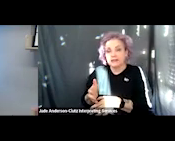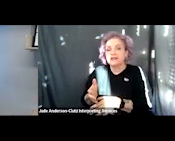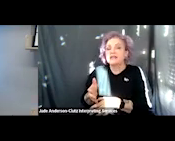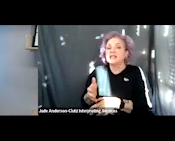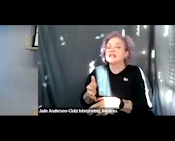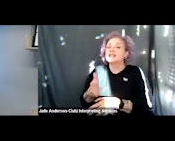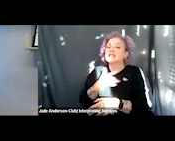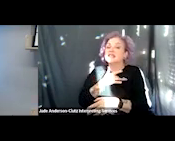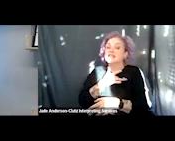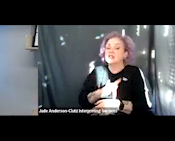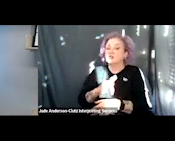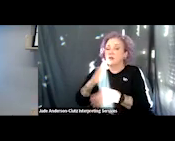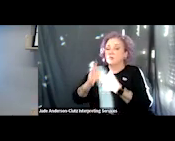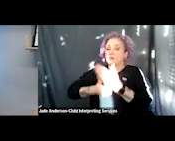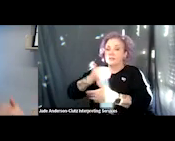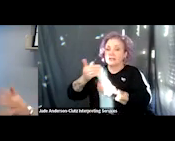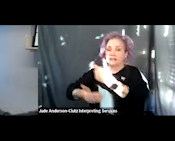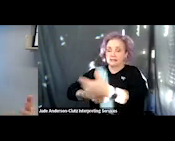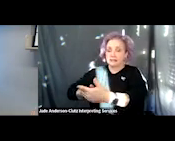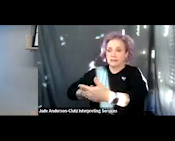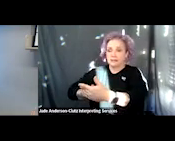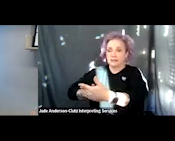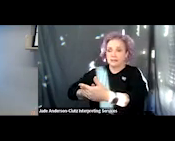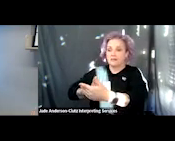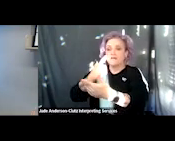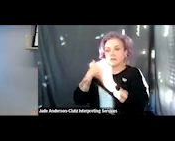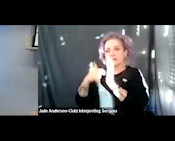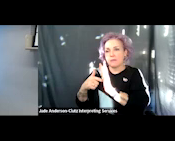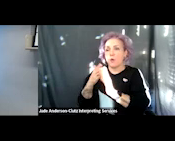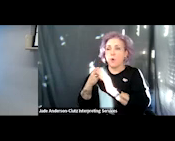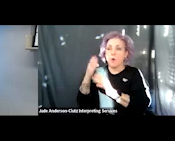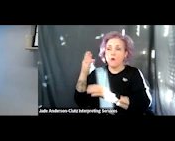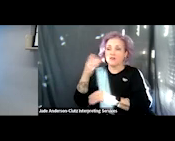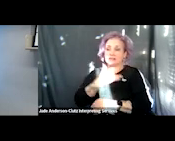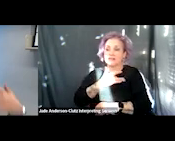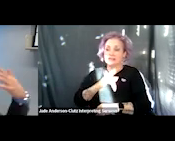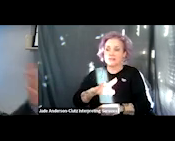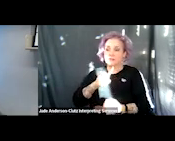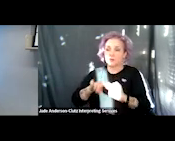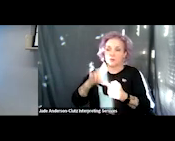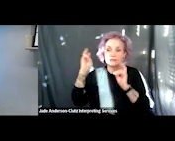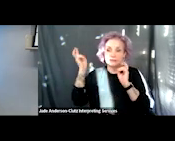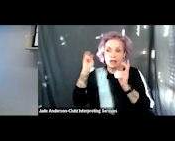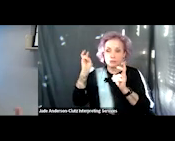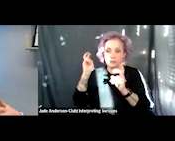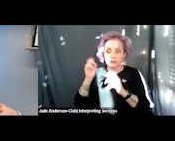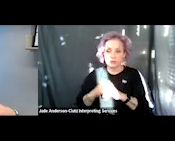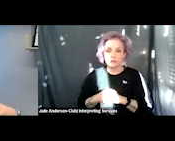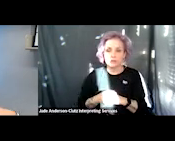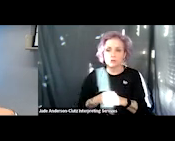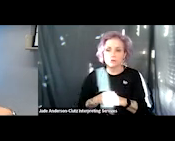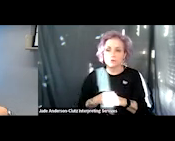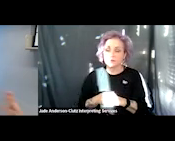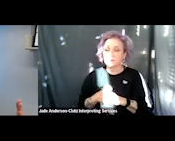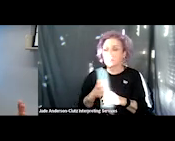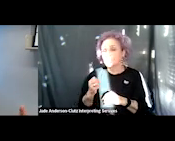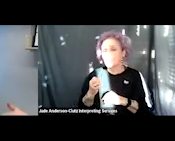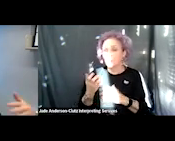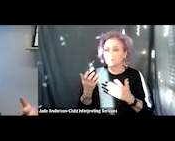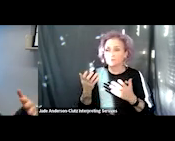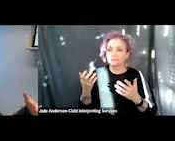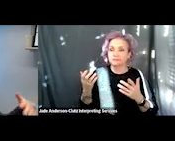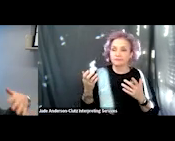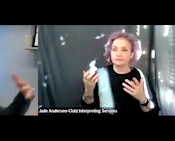increased sensitization phenotype, even if they have a mutation in the disorder in a particular gene, that doesn't mean that other